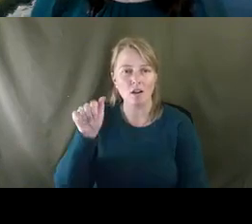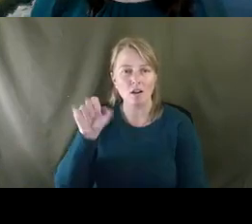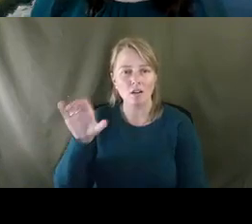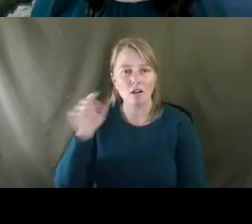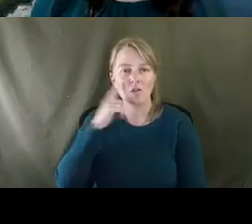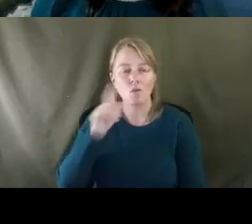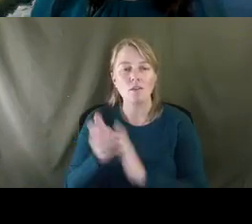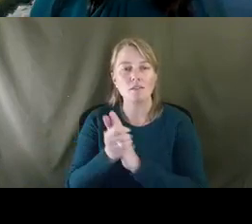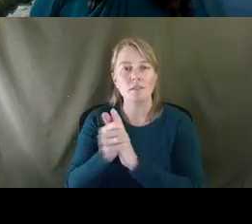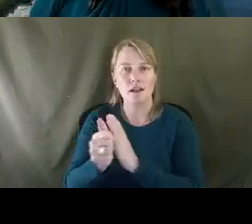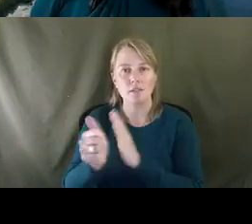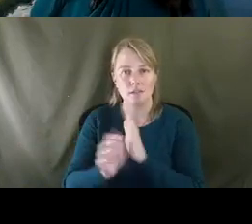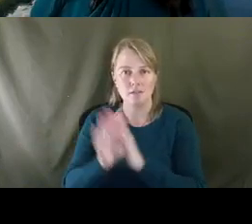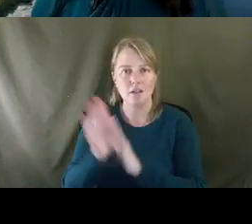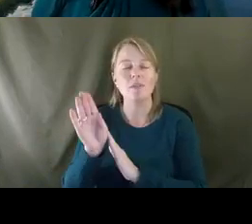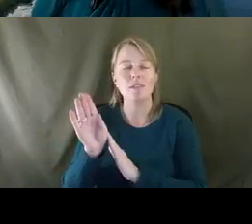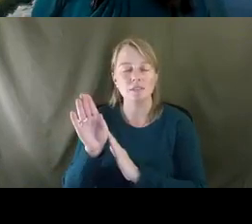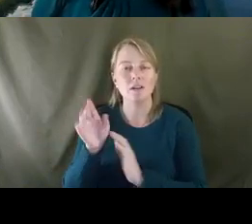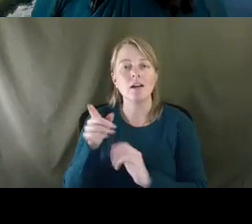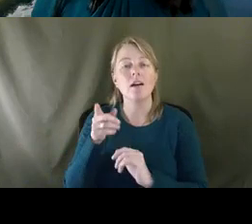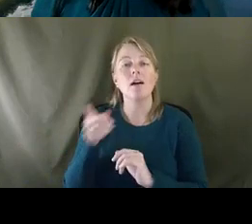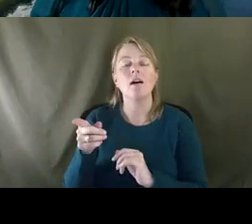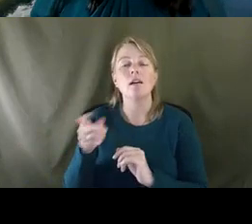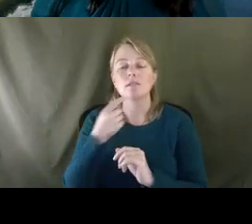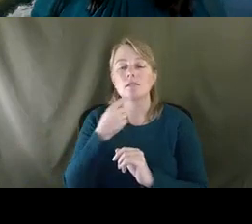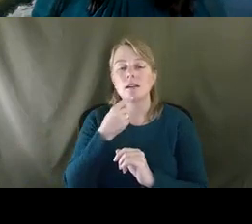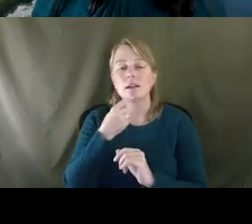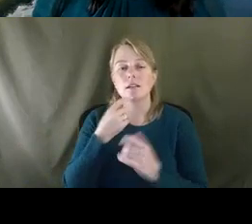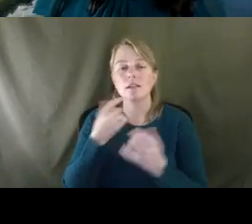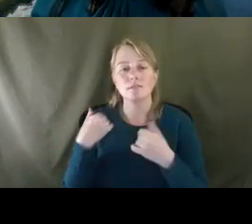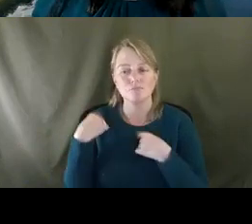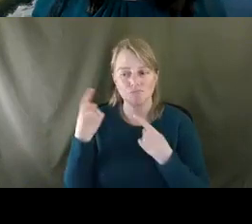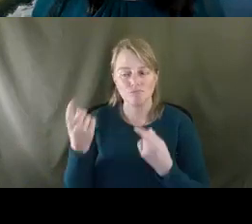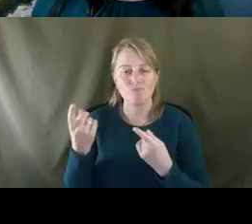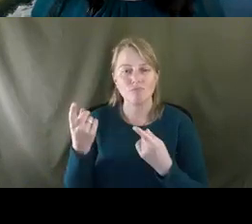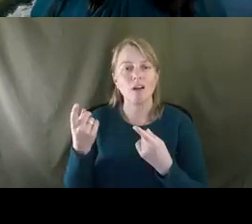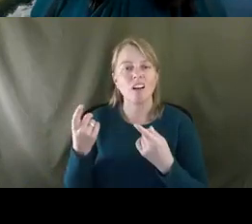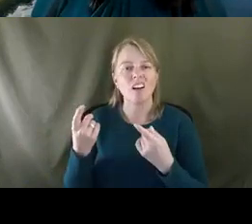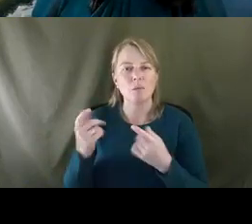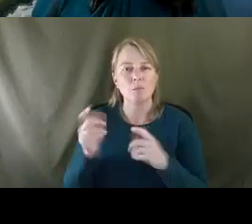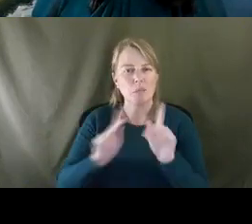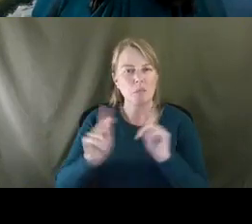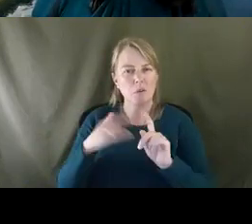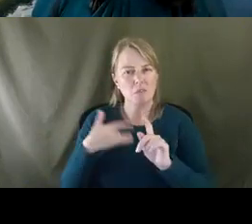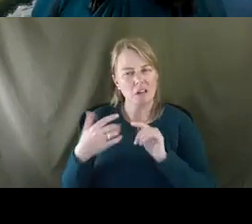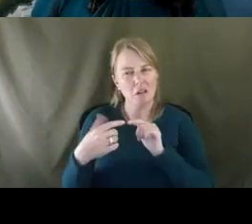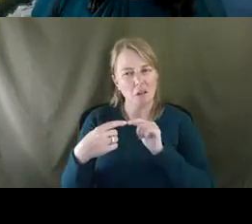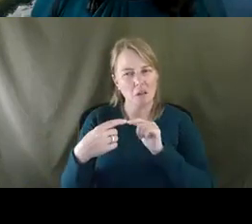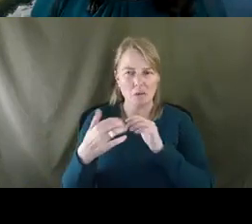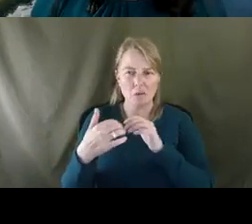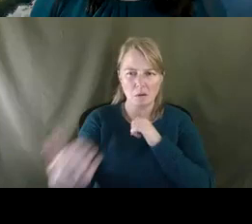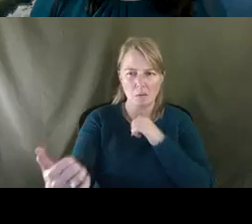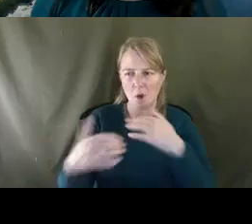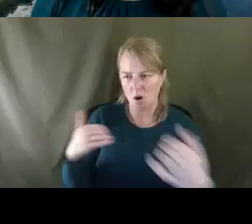Talent Development, and they noted that this time has been pushing people apart, whether it's due to